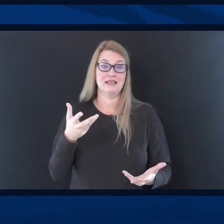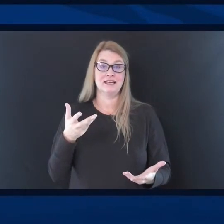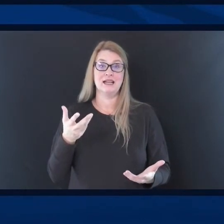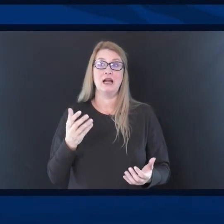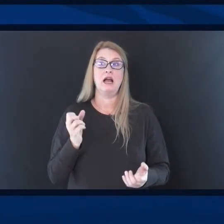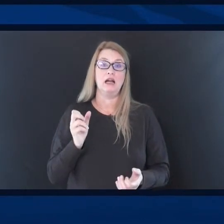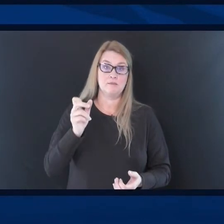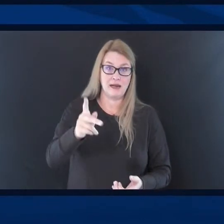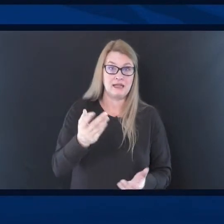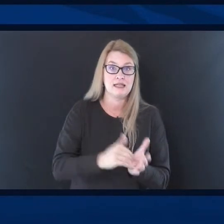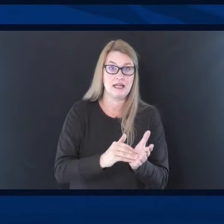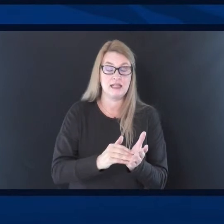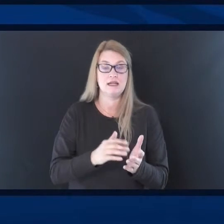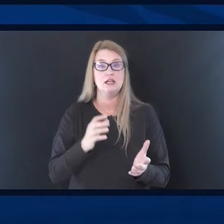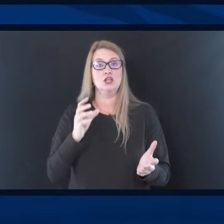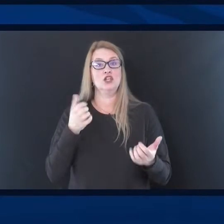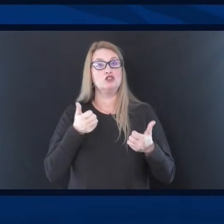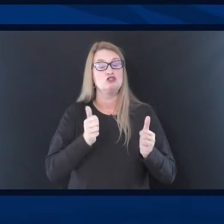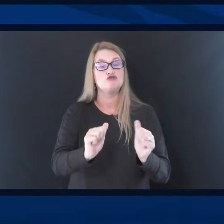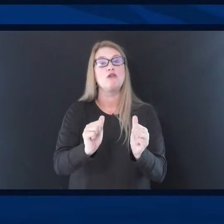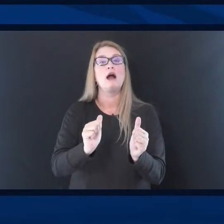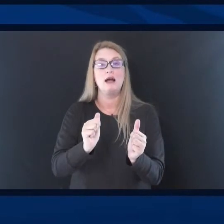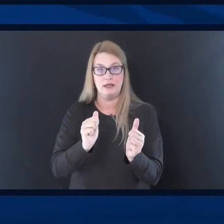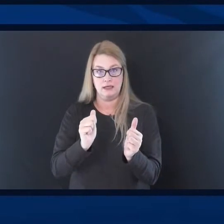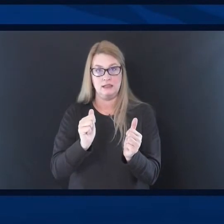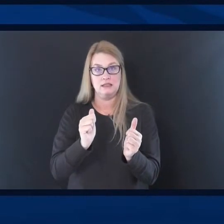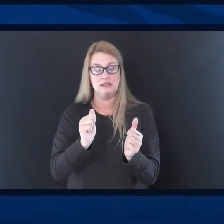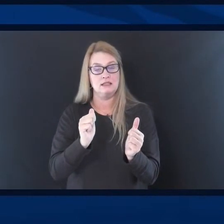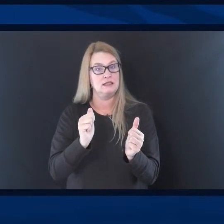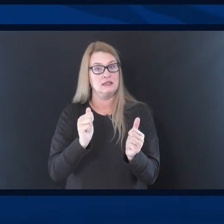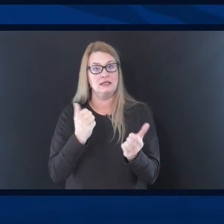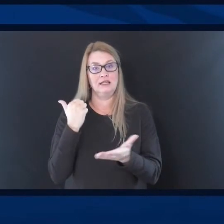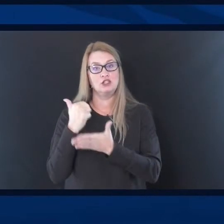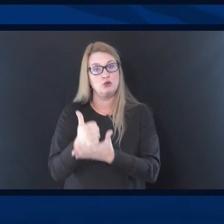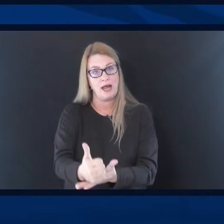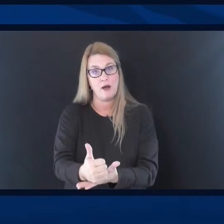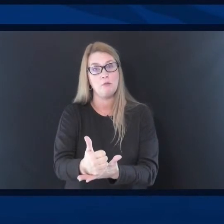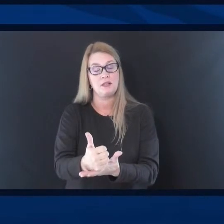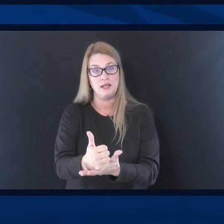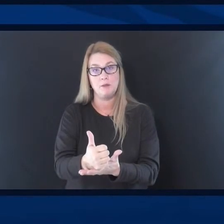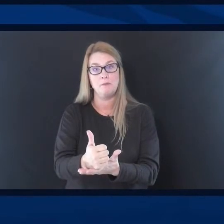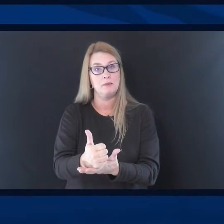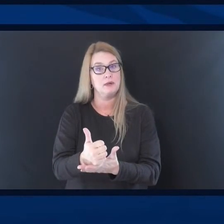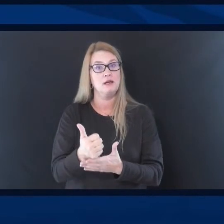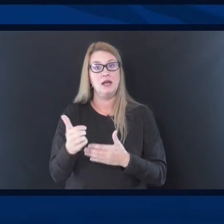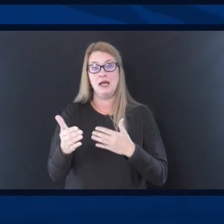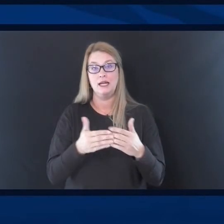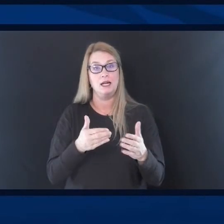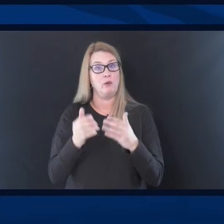to them again and everything, in trying to help out in every way we possibly